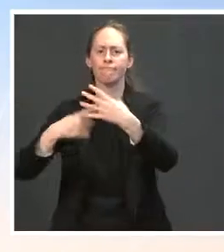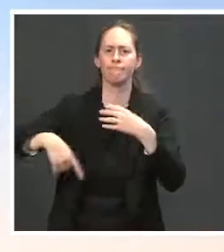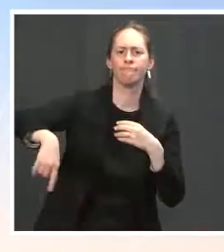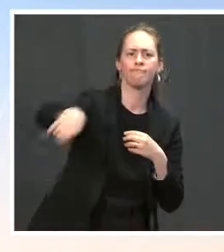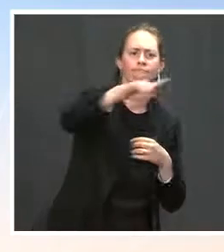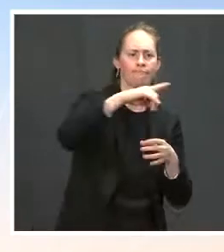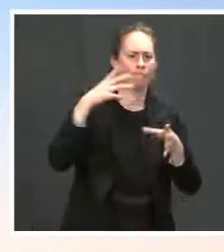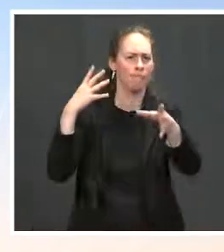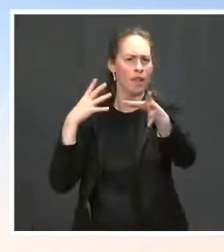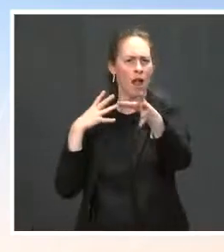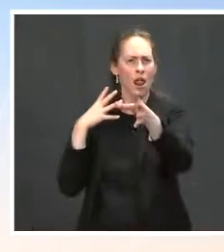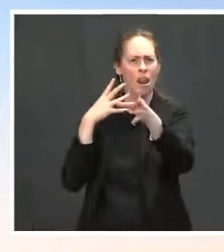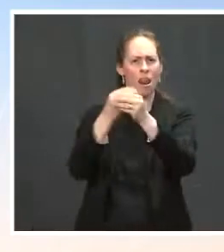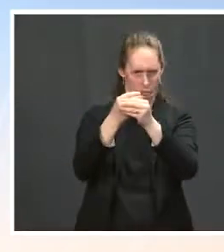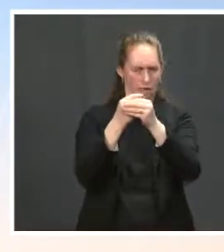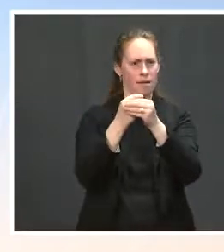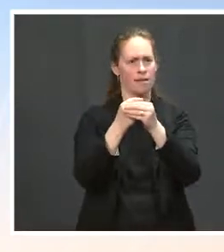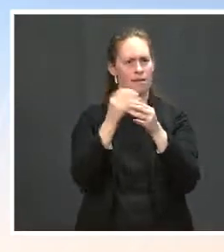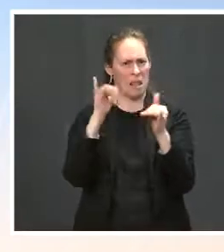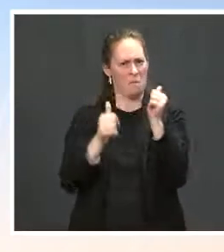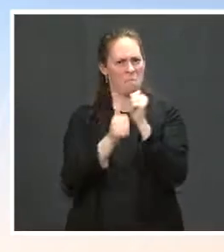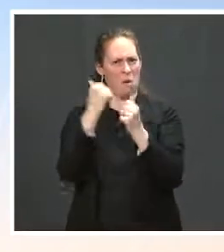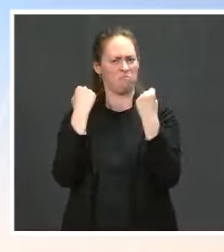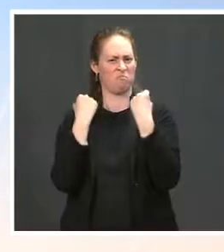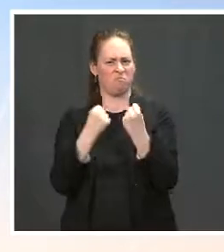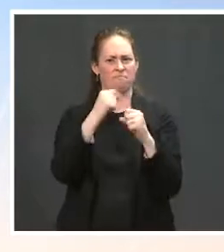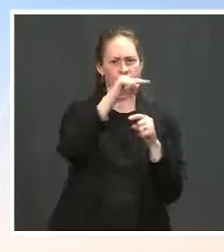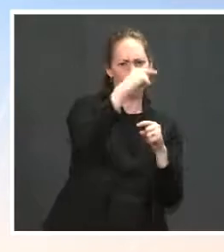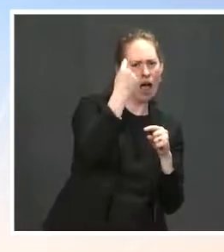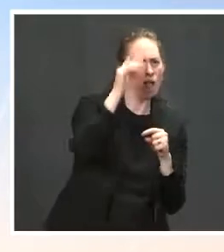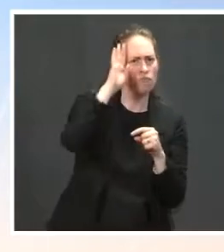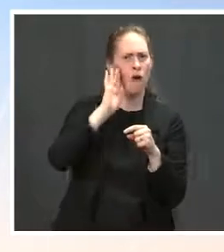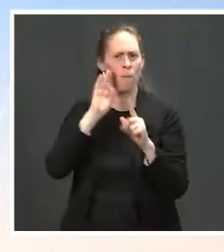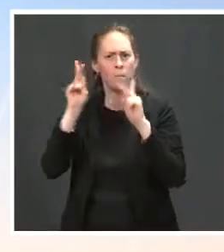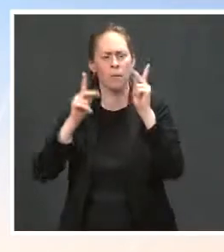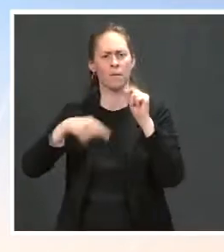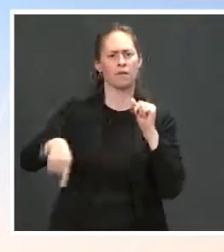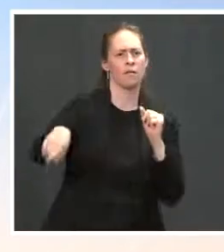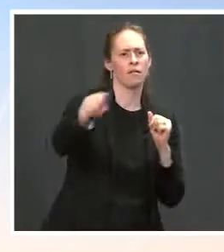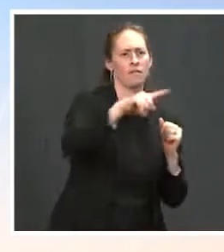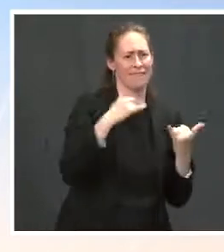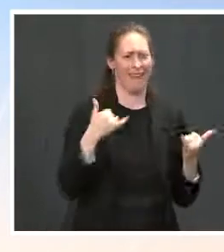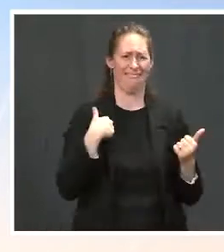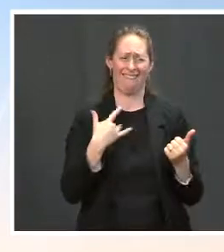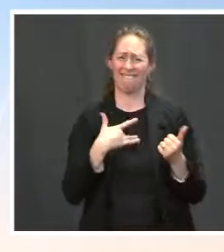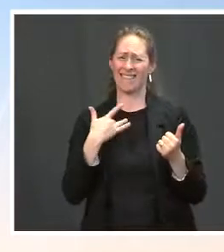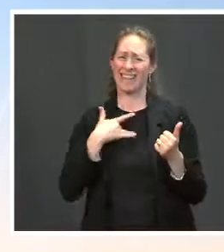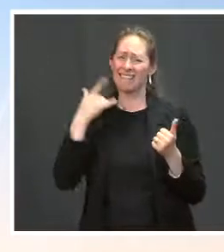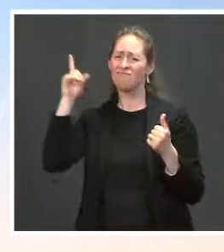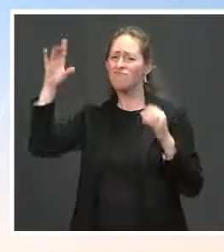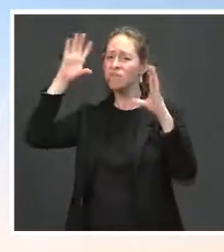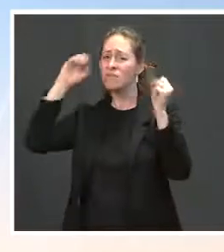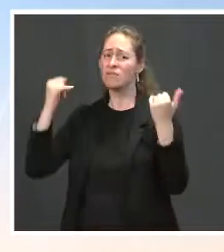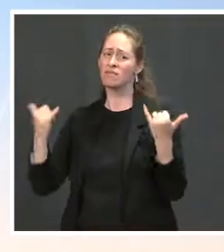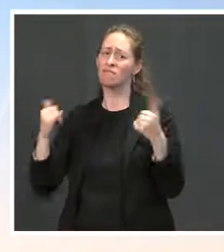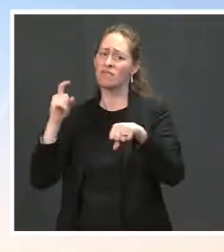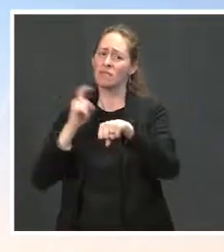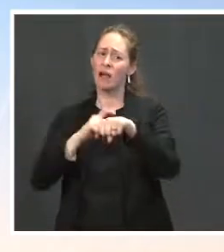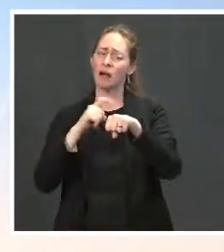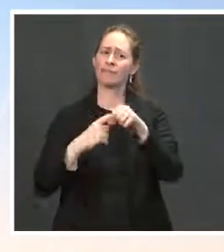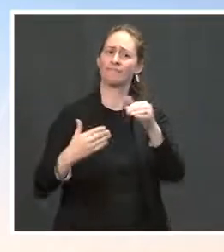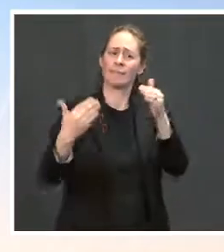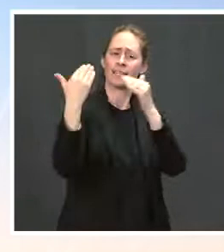think Biden is going to have to take responsibility and acknowledge the contribution he made to mass incarceration. To what extent does President